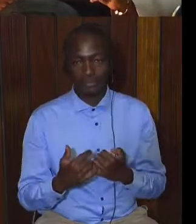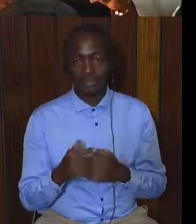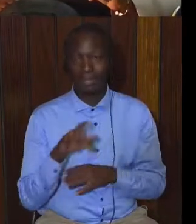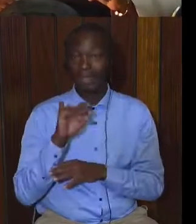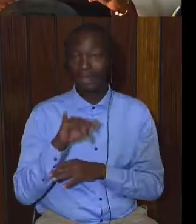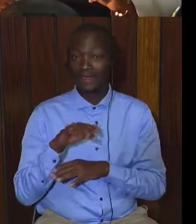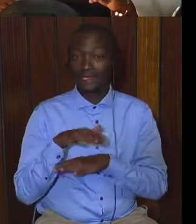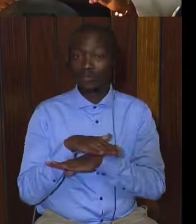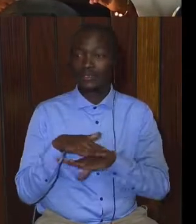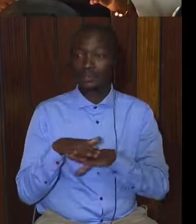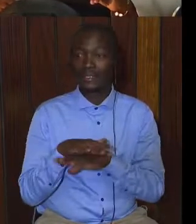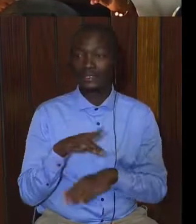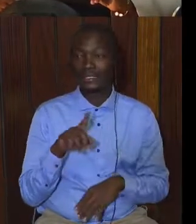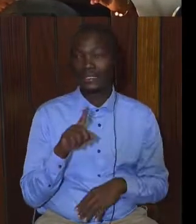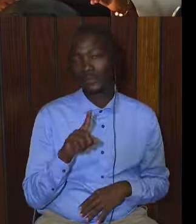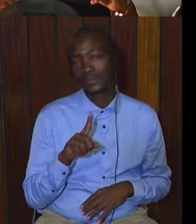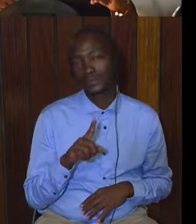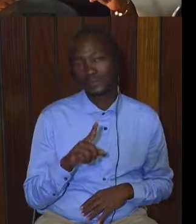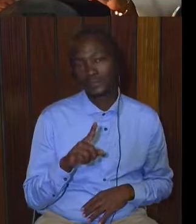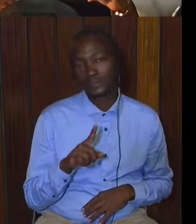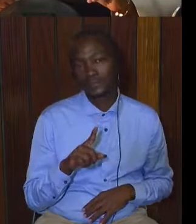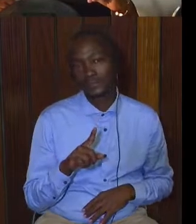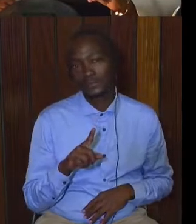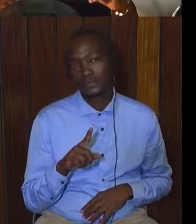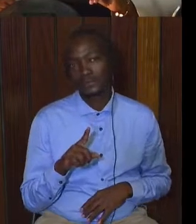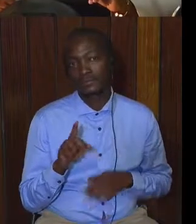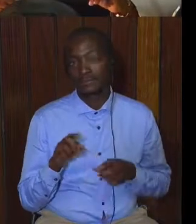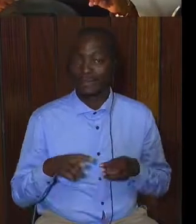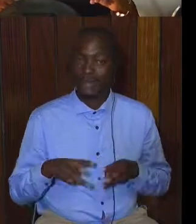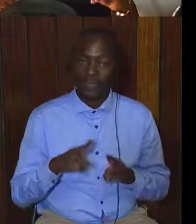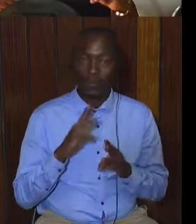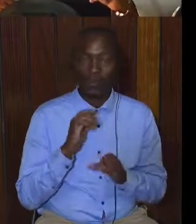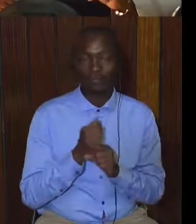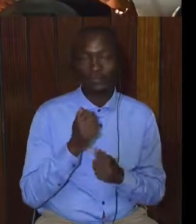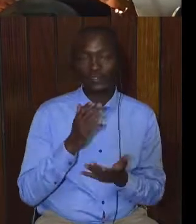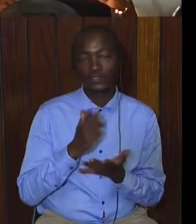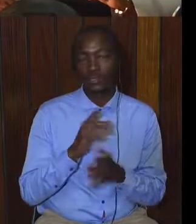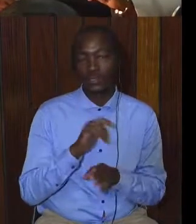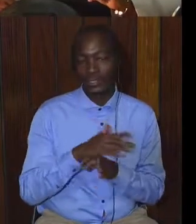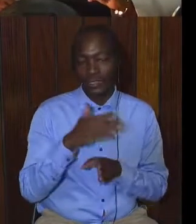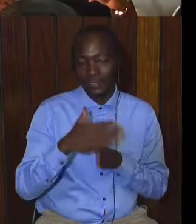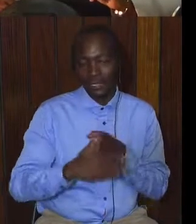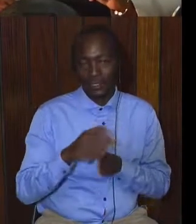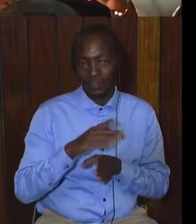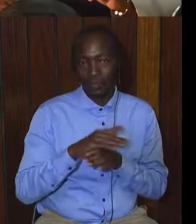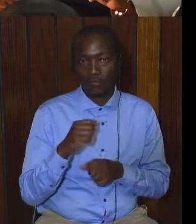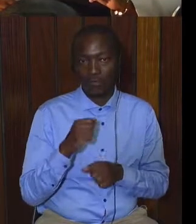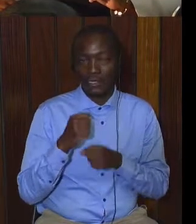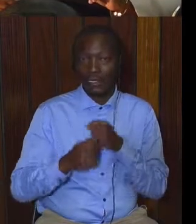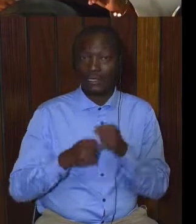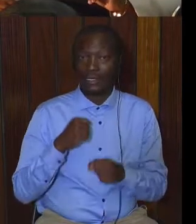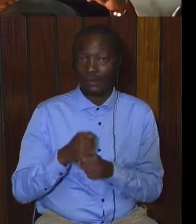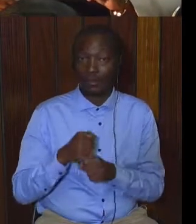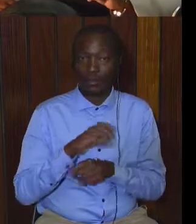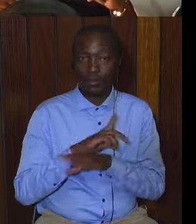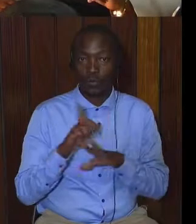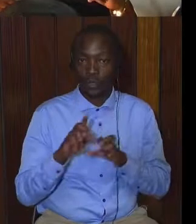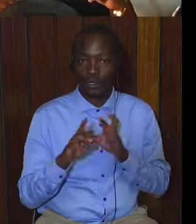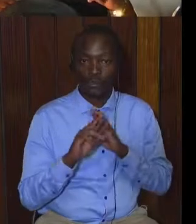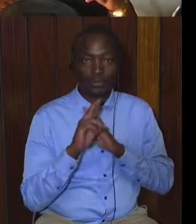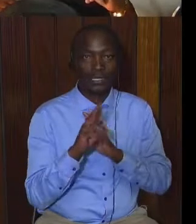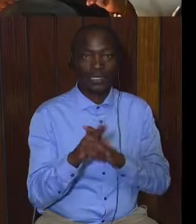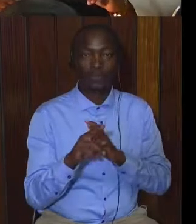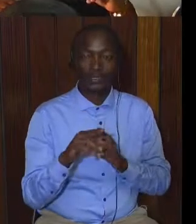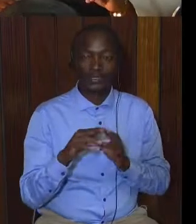was basically a way of making sure that at the end of the year, we are not reporting